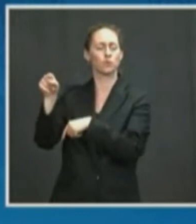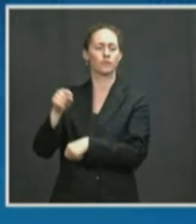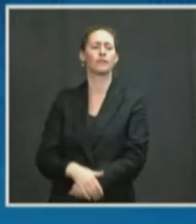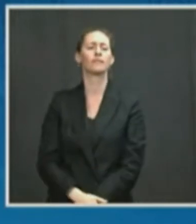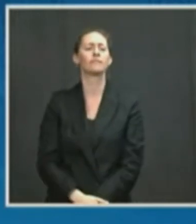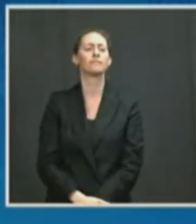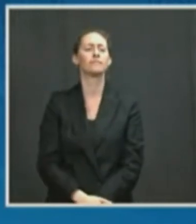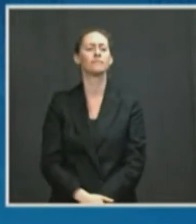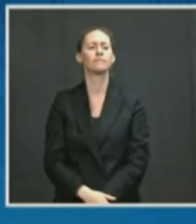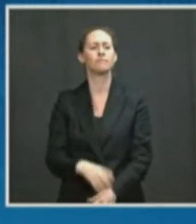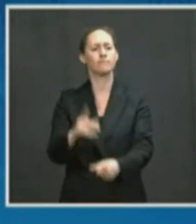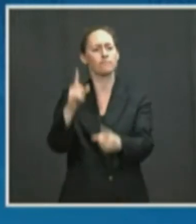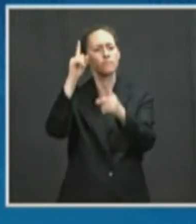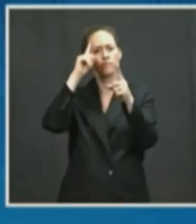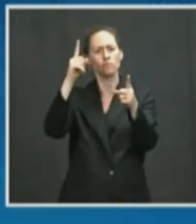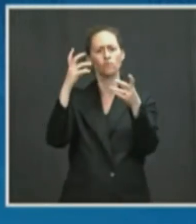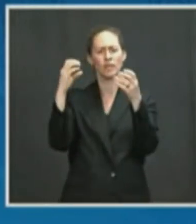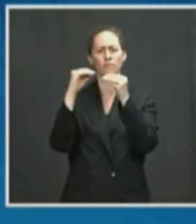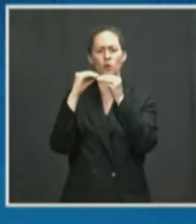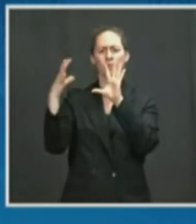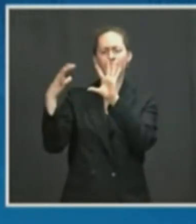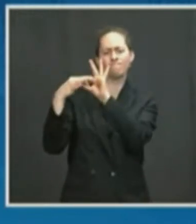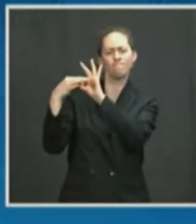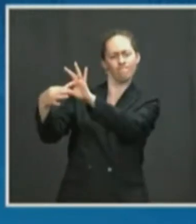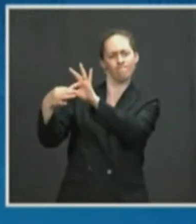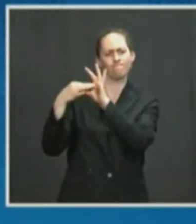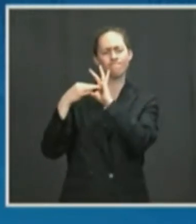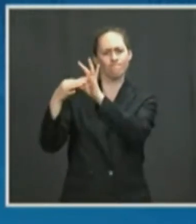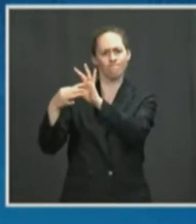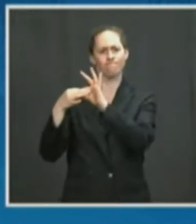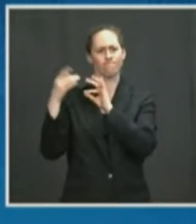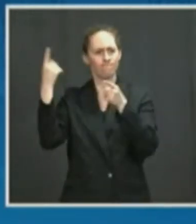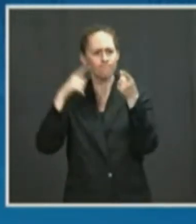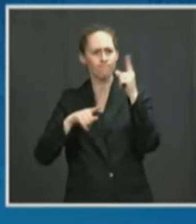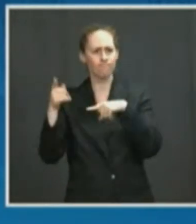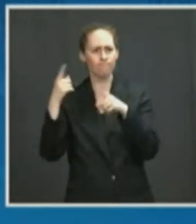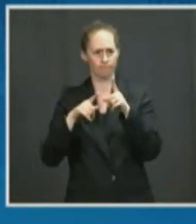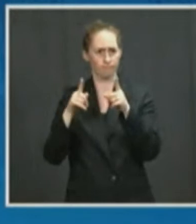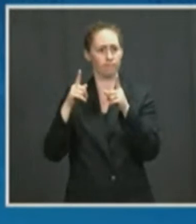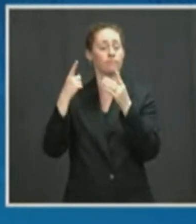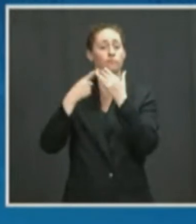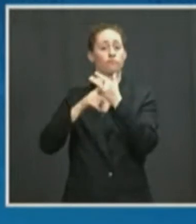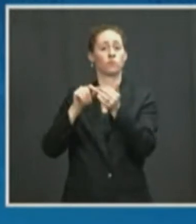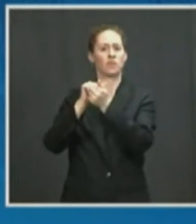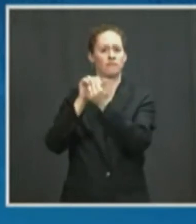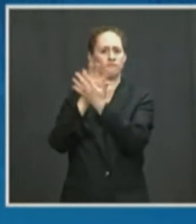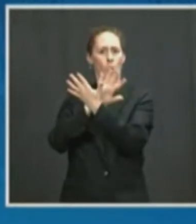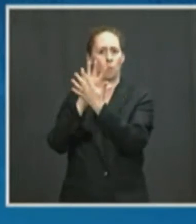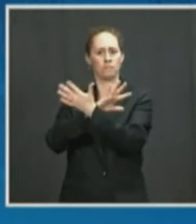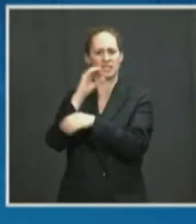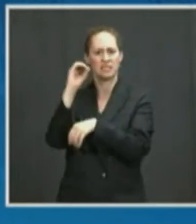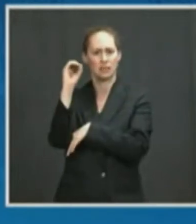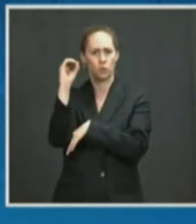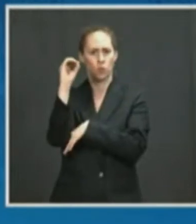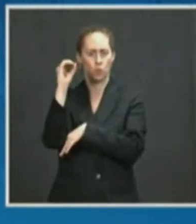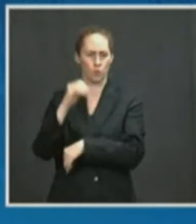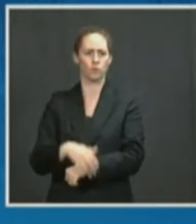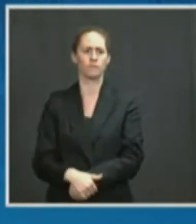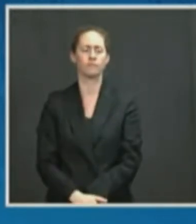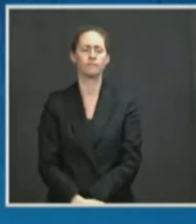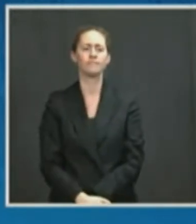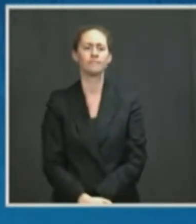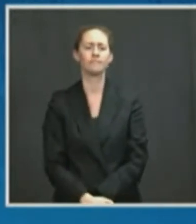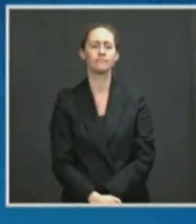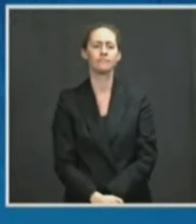cooperation, starting on ground zero, we can begin to further strengthen the relationship between Guatemala and the